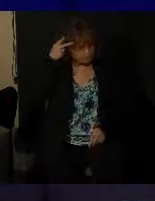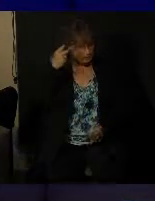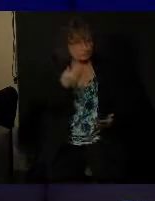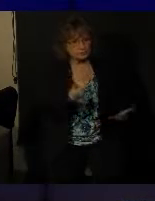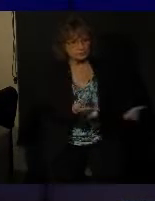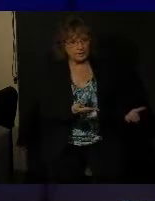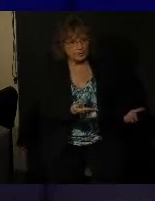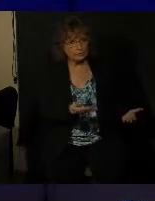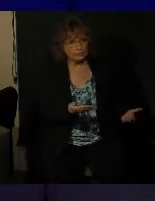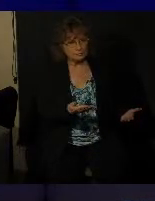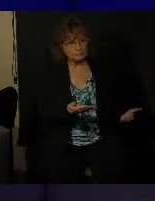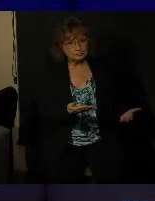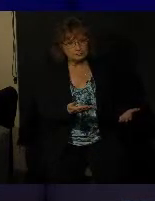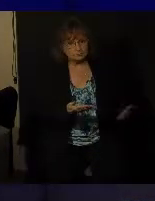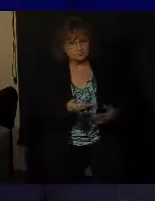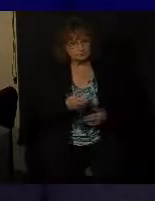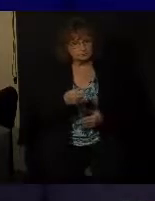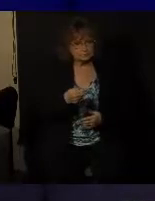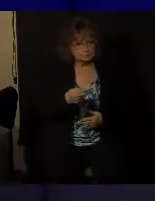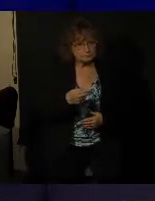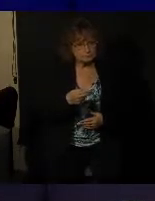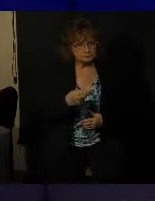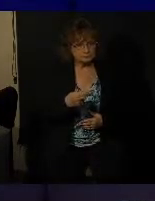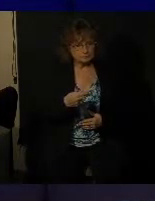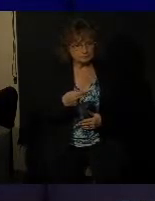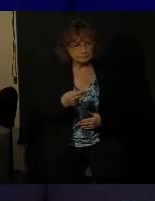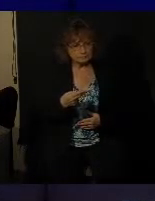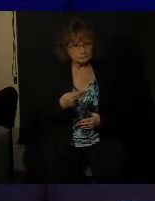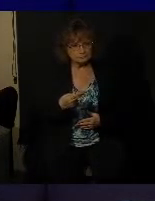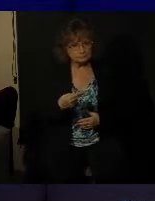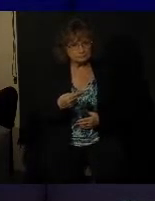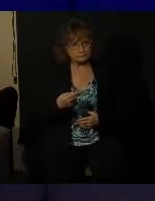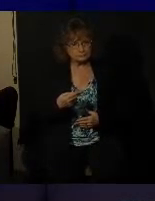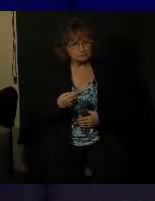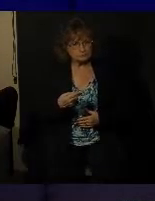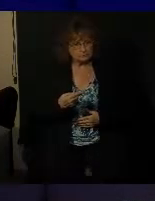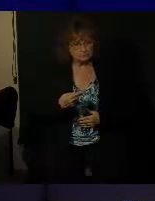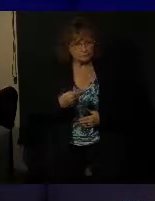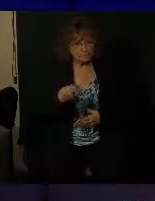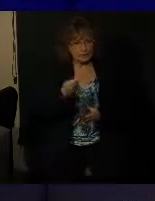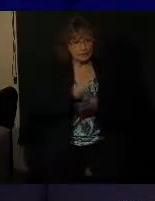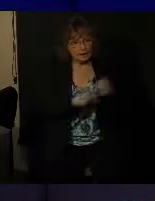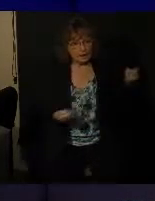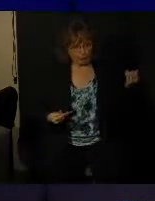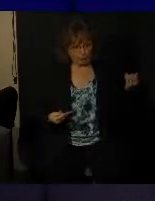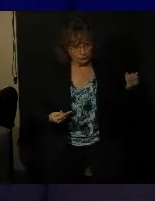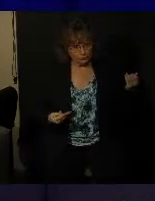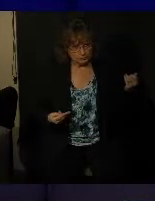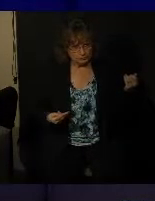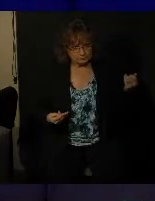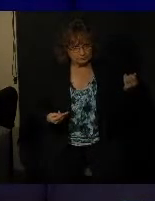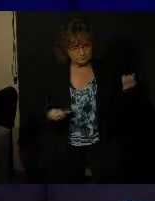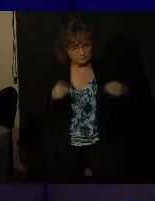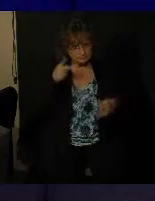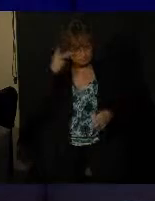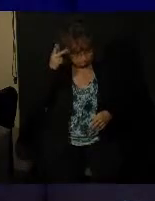Behavior was always a challenge for me, like behaving in school and concentrating and getting my work done.